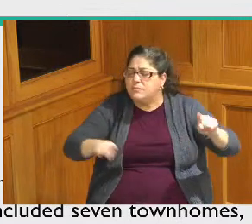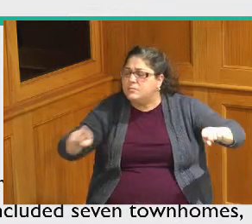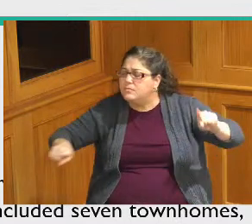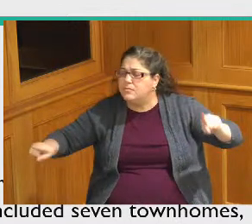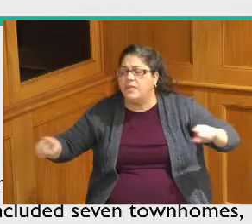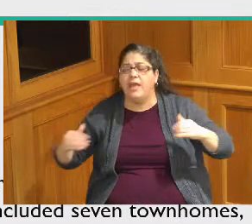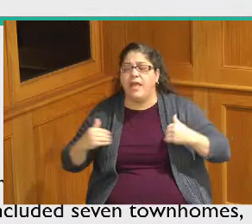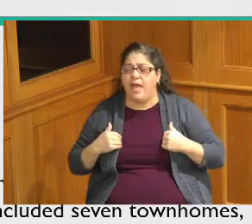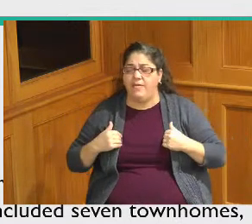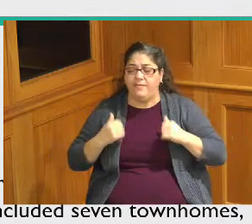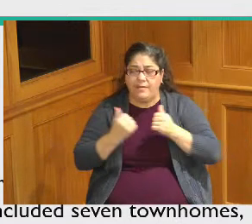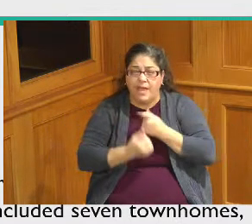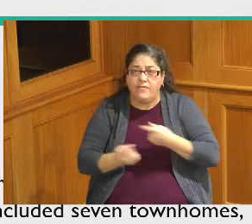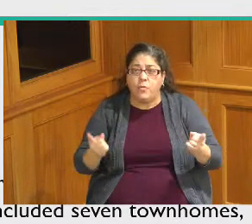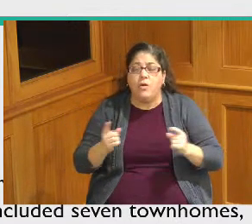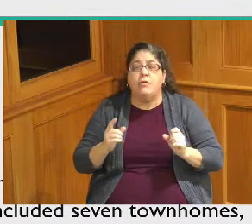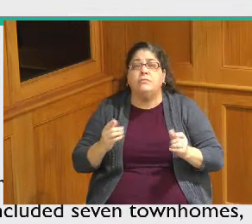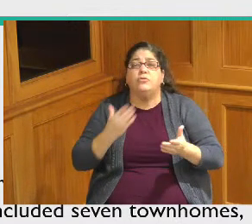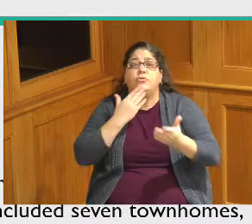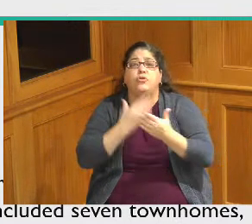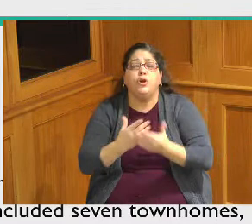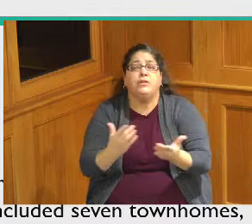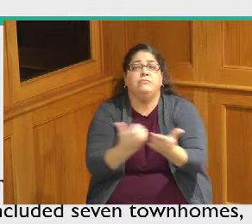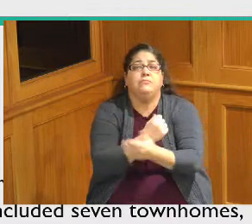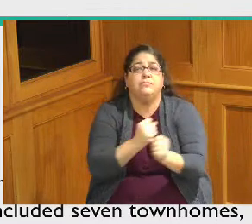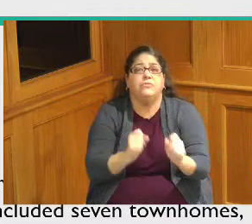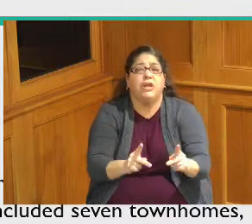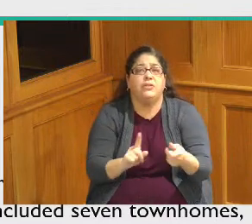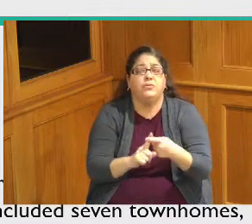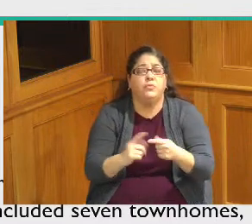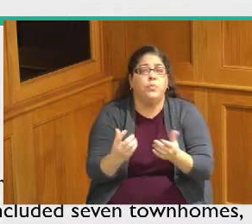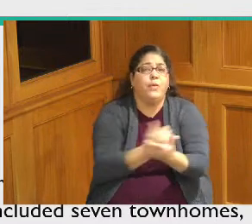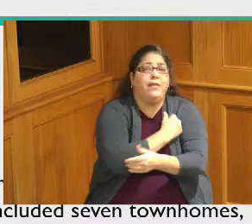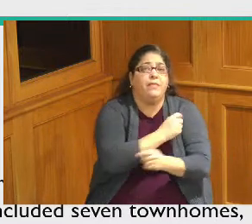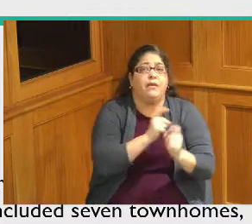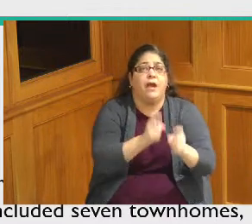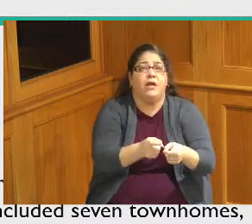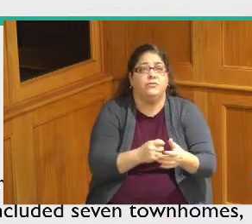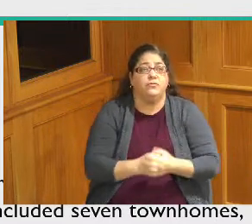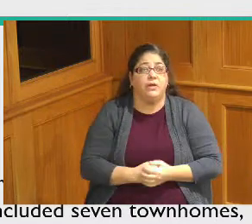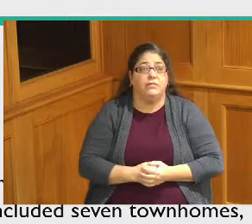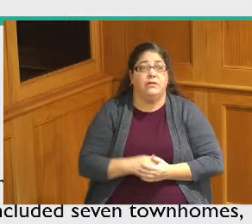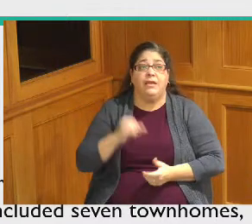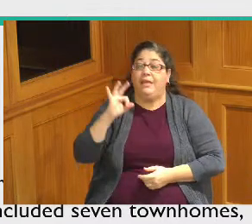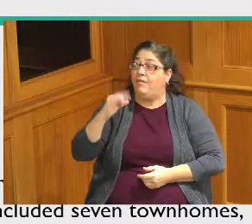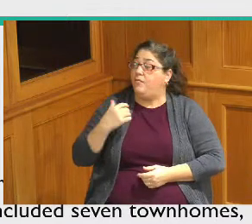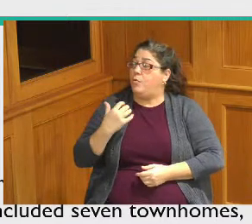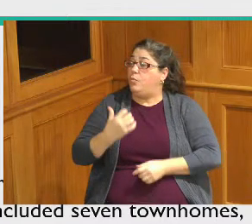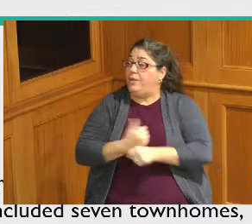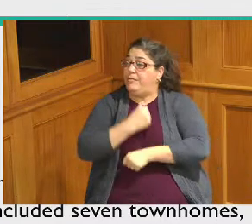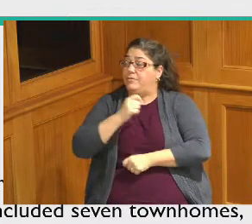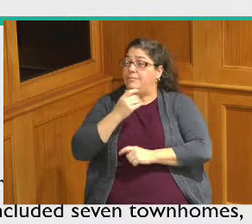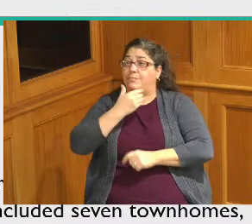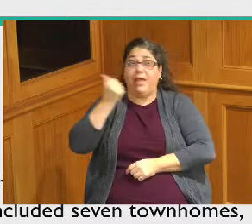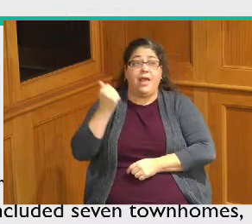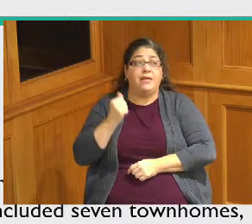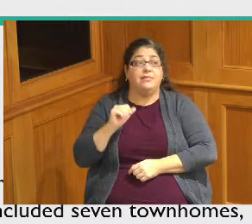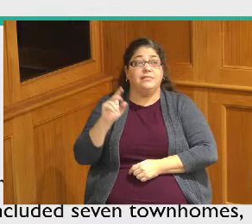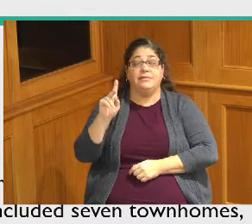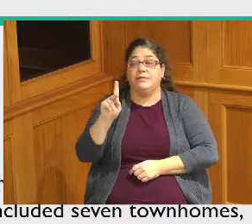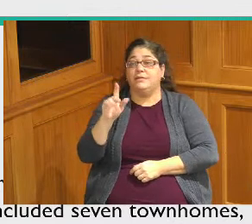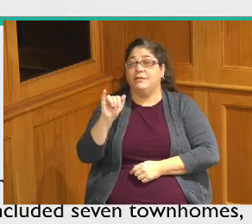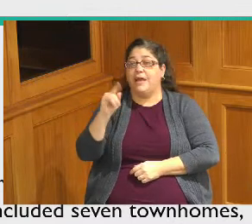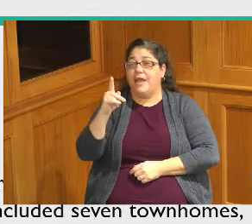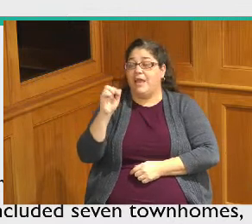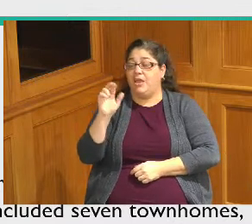that everyone has a good chance of winning a contract, but also the things that we invest in. The Kiker Development was a project